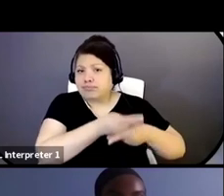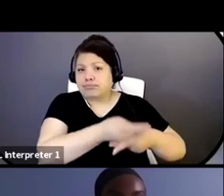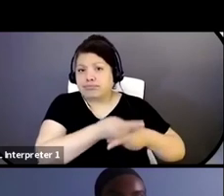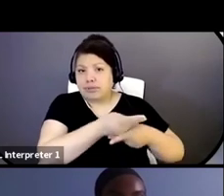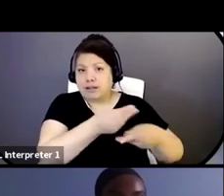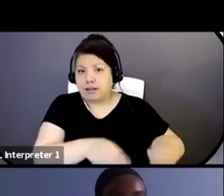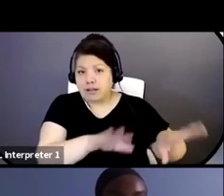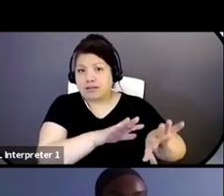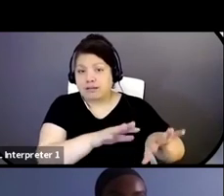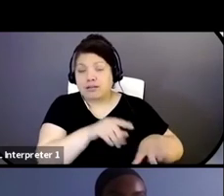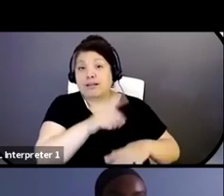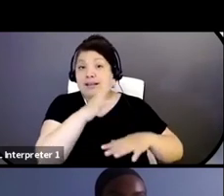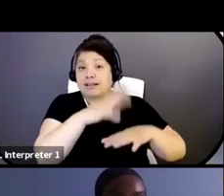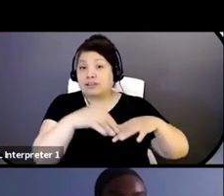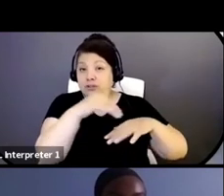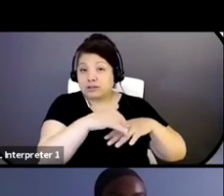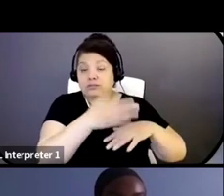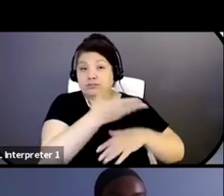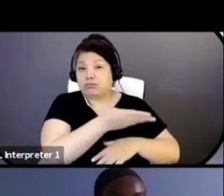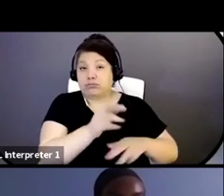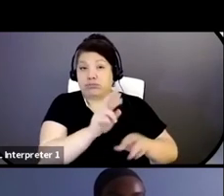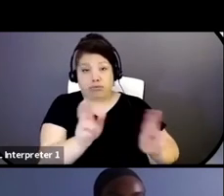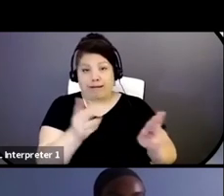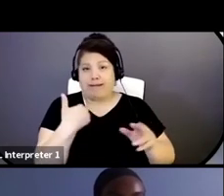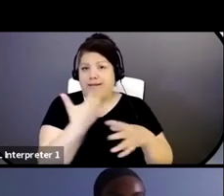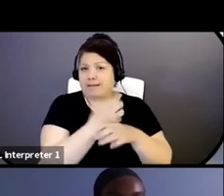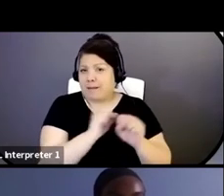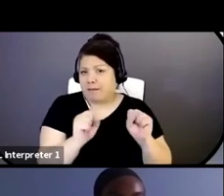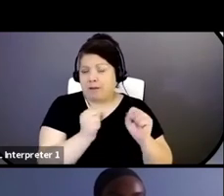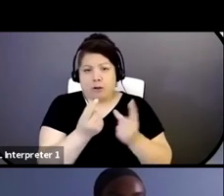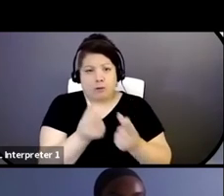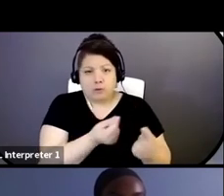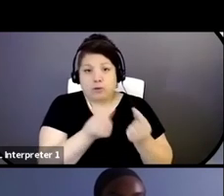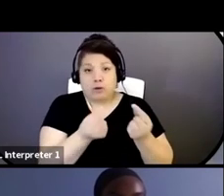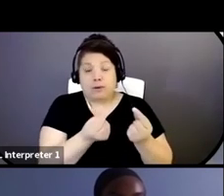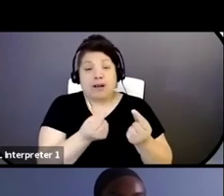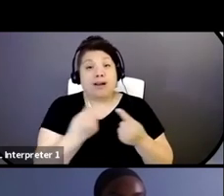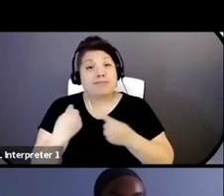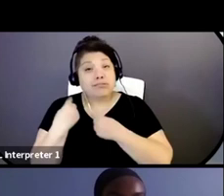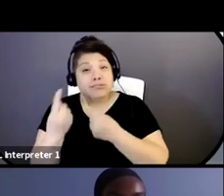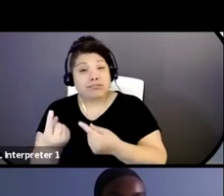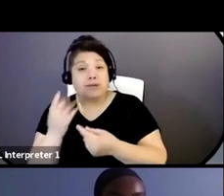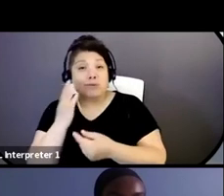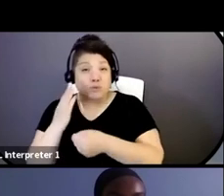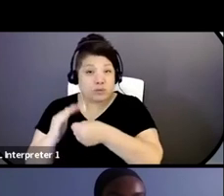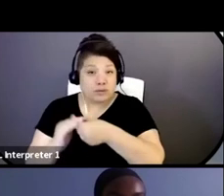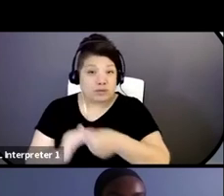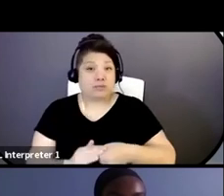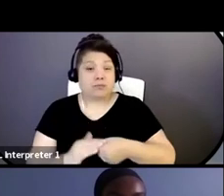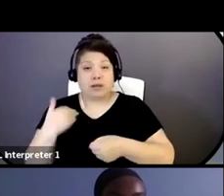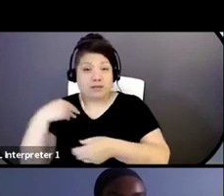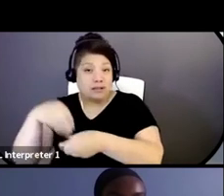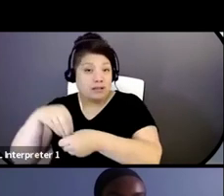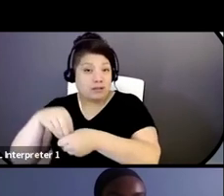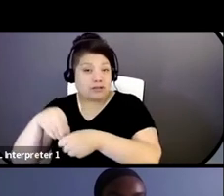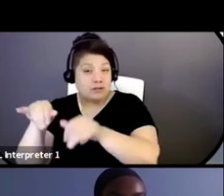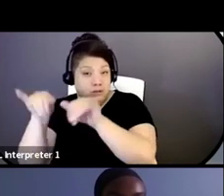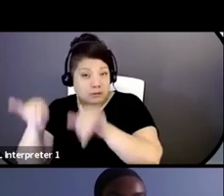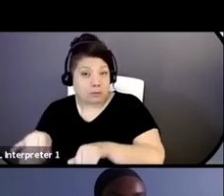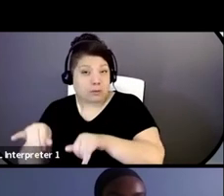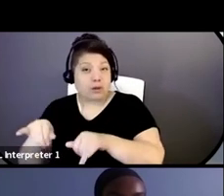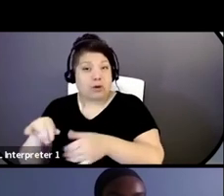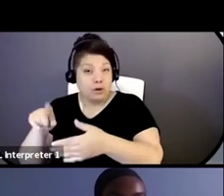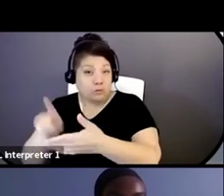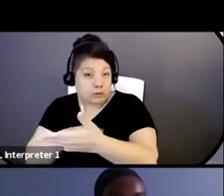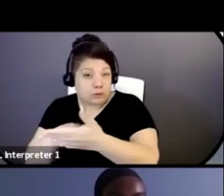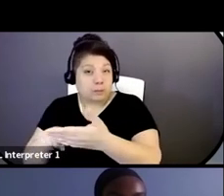safety protocols in place. But through racism, through systemic and structural racism,